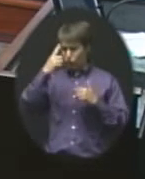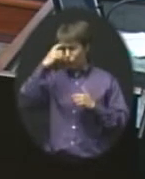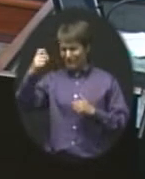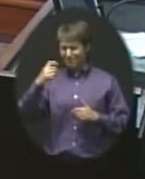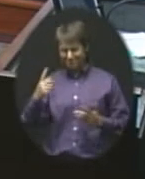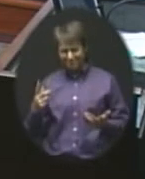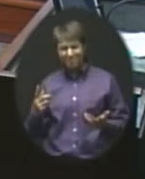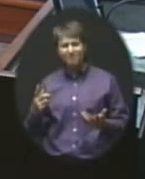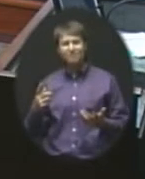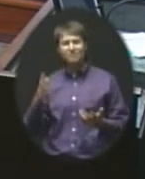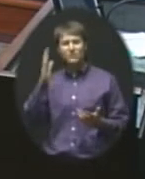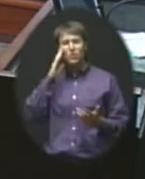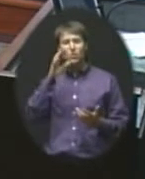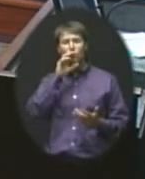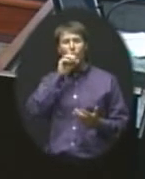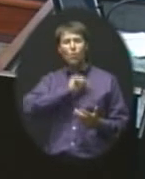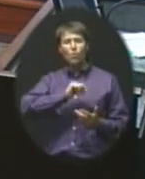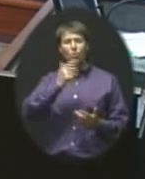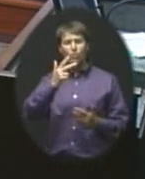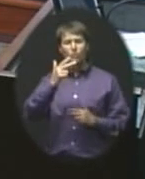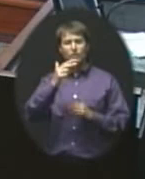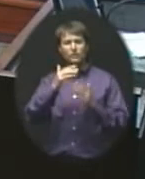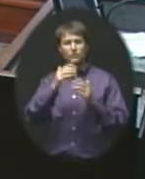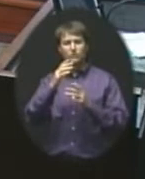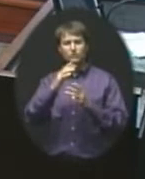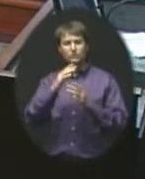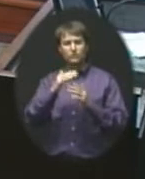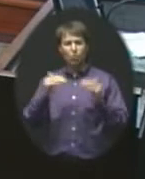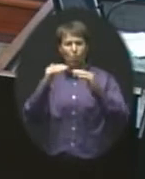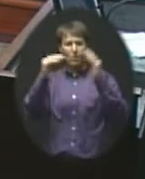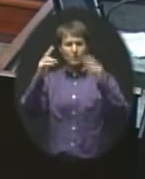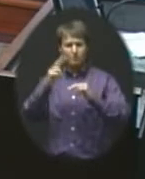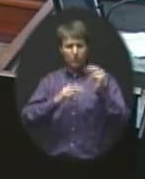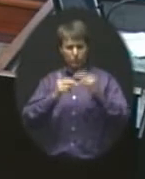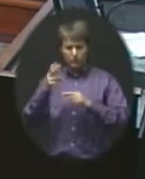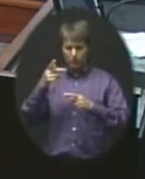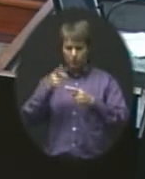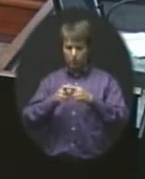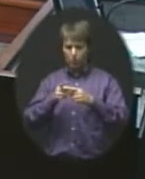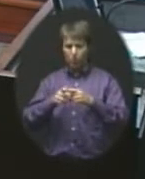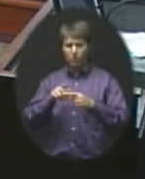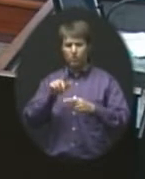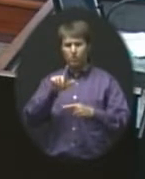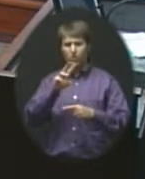You know, the old three-story building that used to be on the corner of Water and Lula.